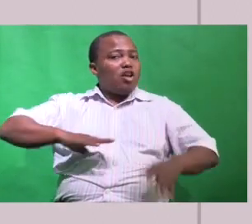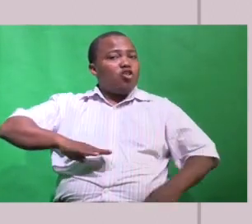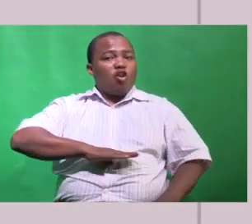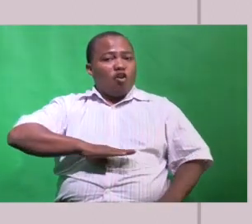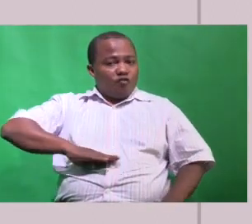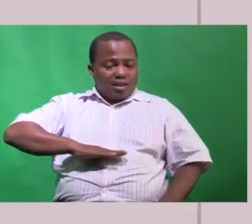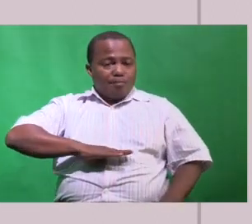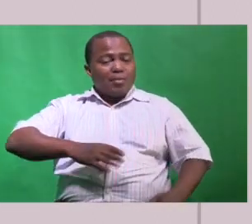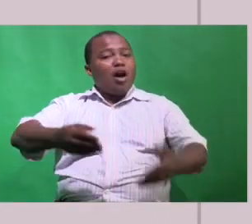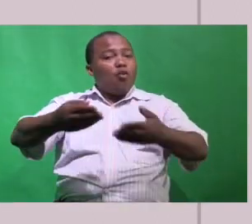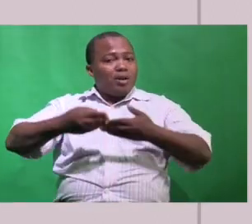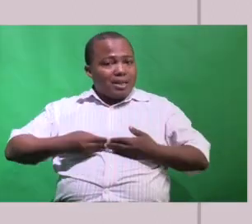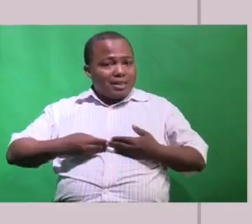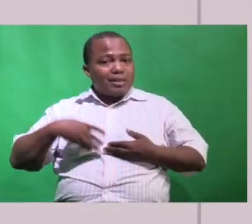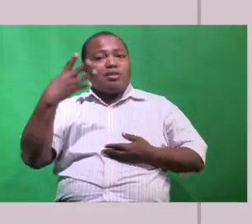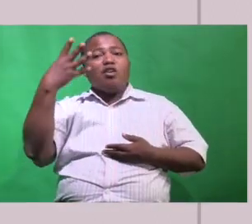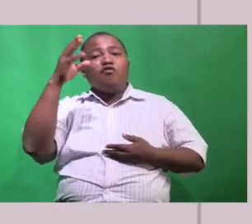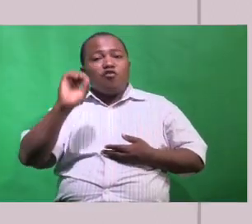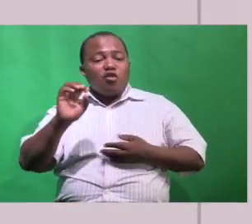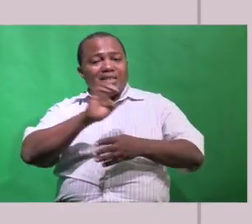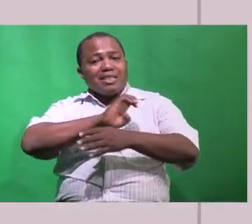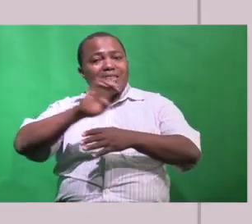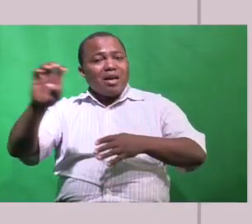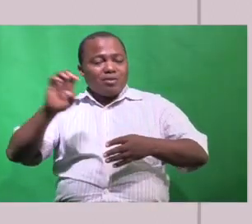we receive 40,000.